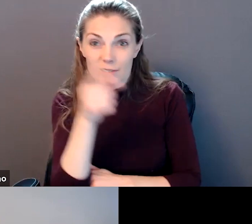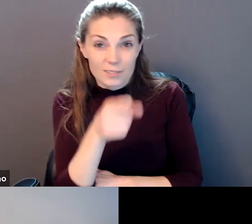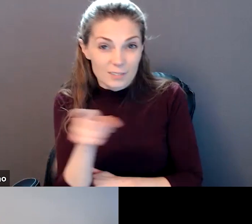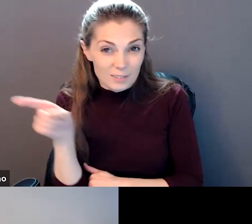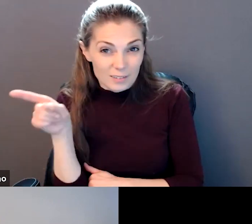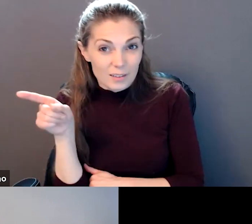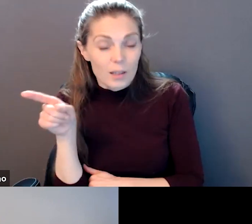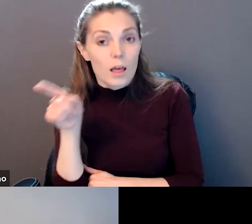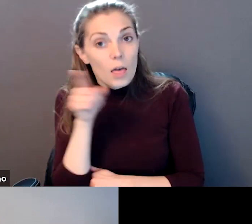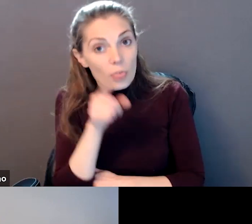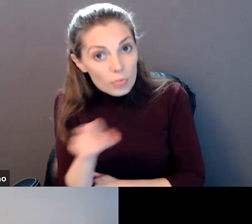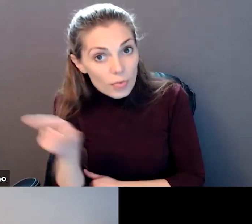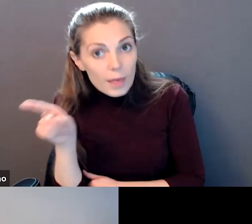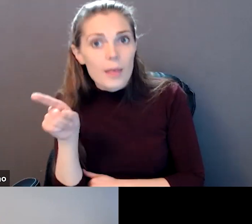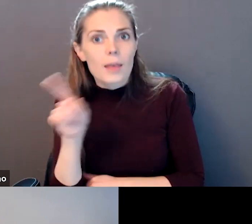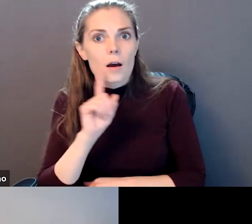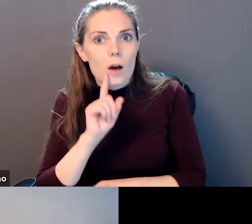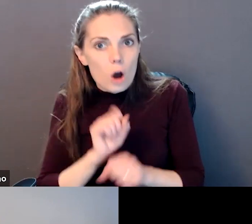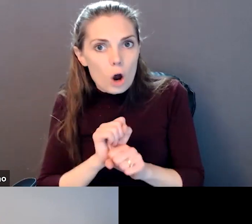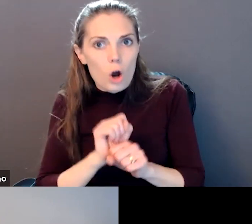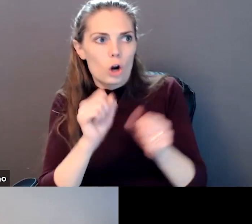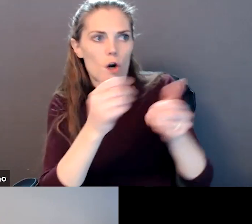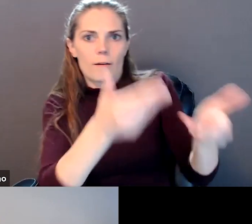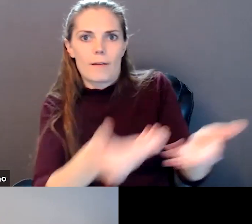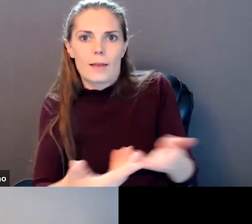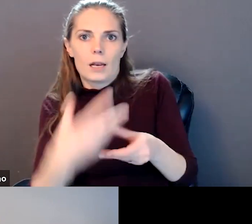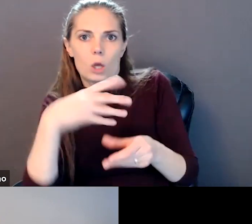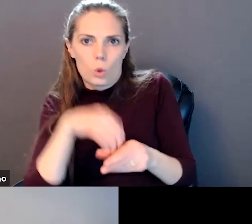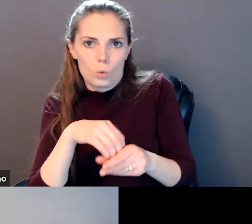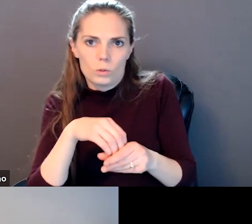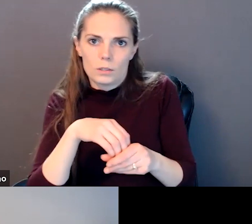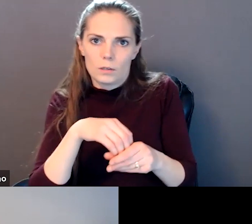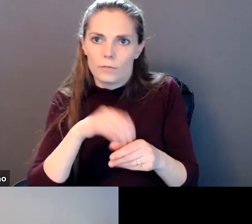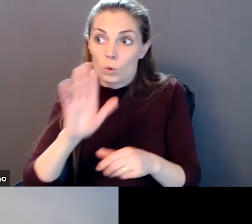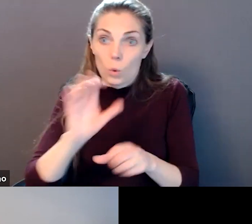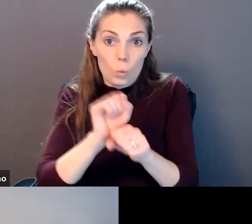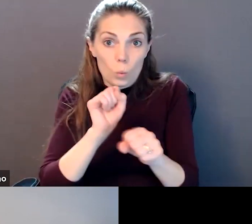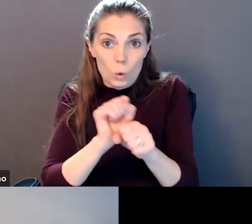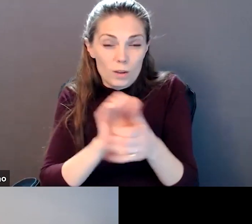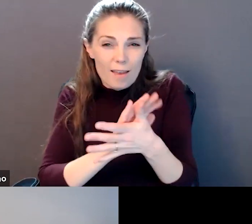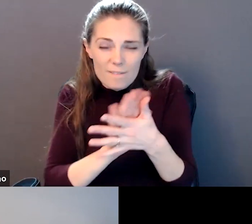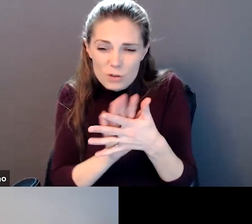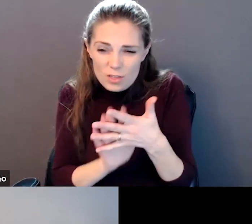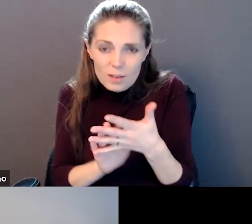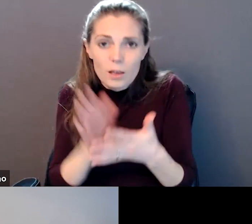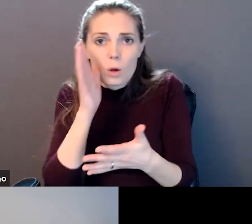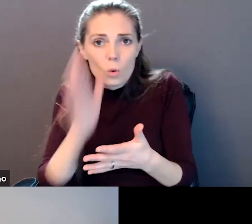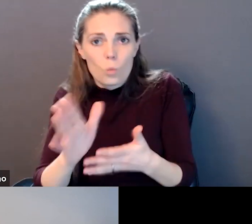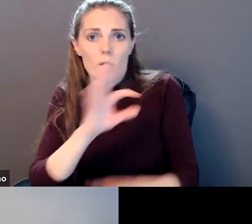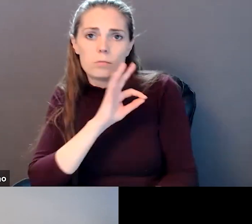the people that every piece of work you do will impact, and that is the rights holders, people with